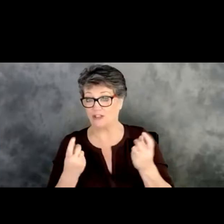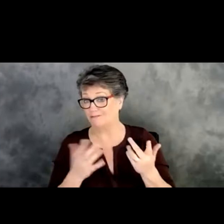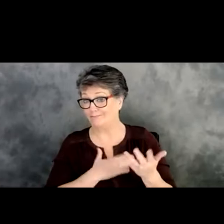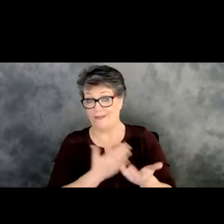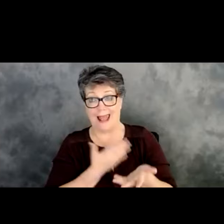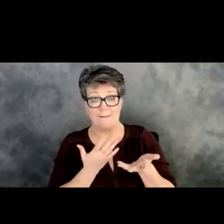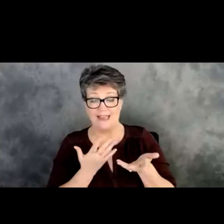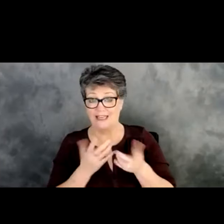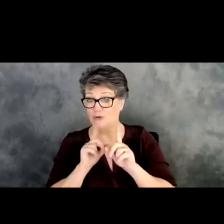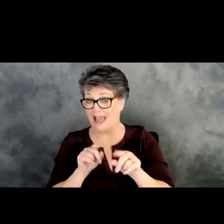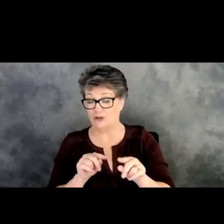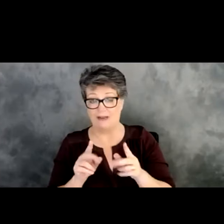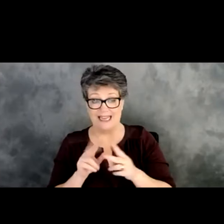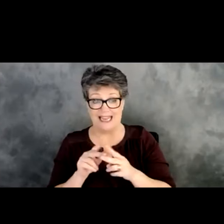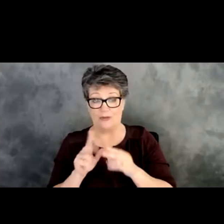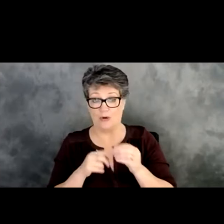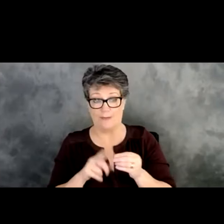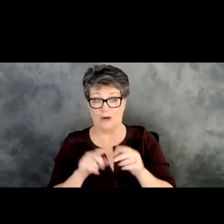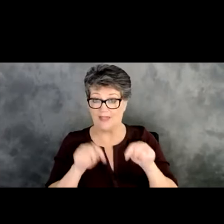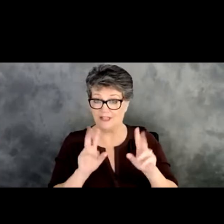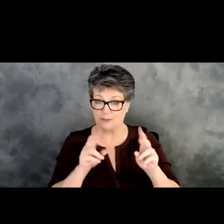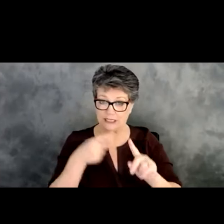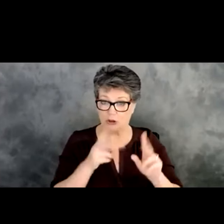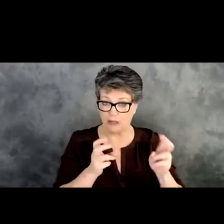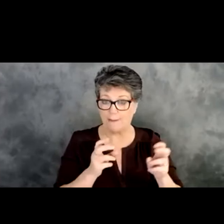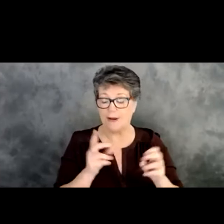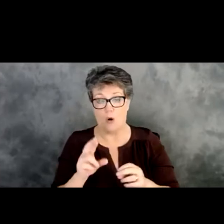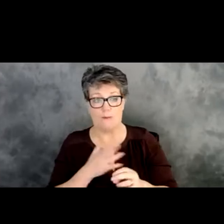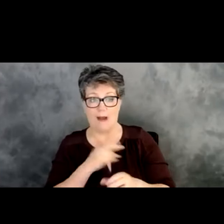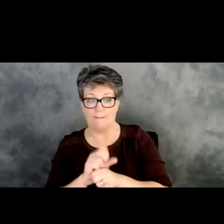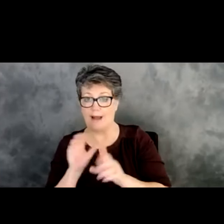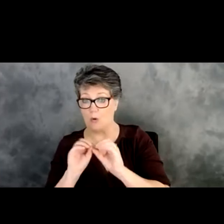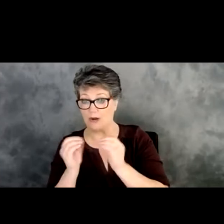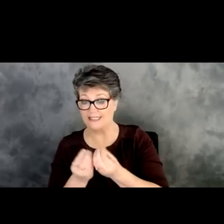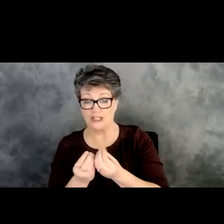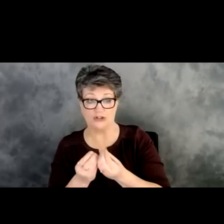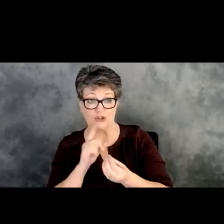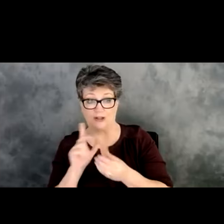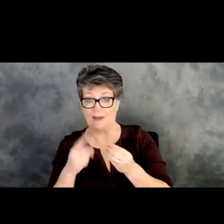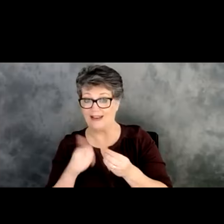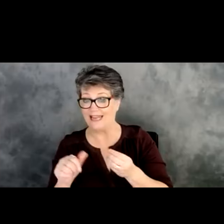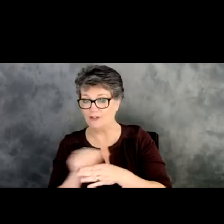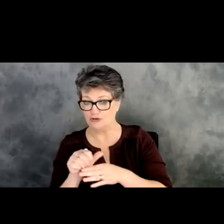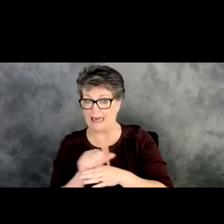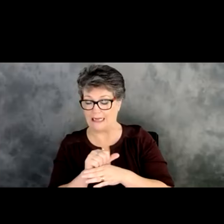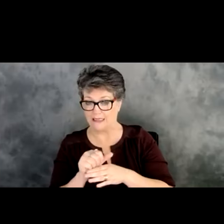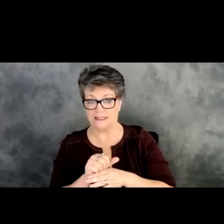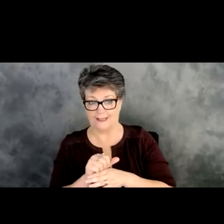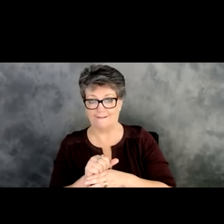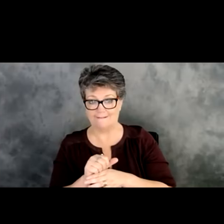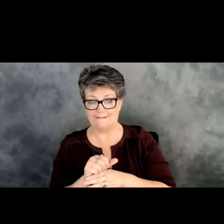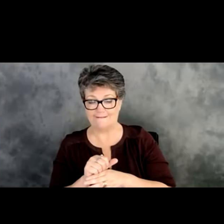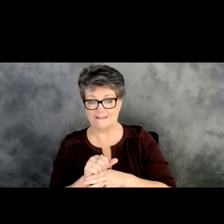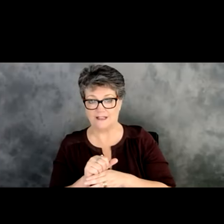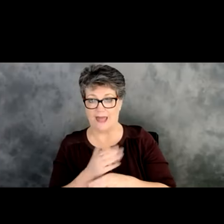to answer them either about this particular topic or about my organization or certainly about any of the trainings that